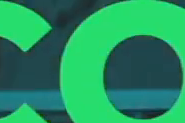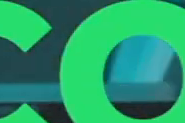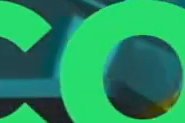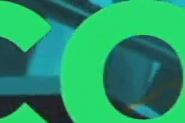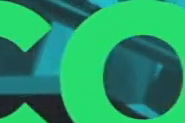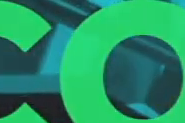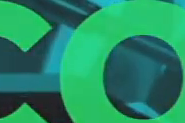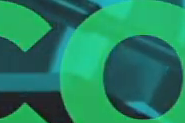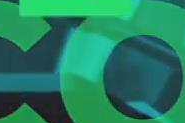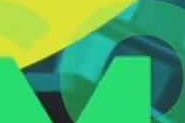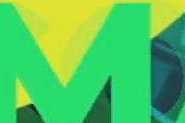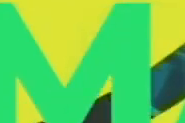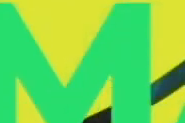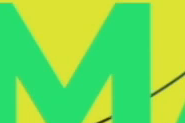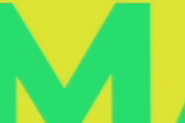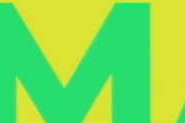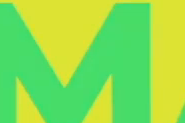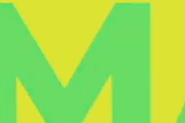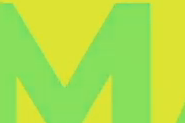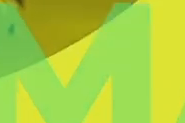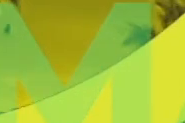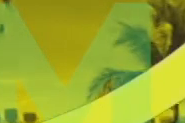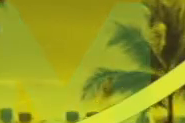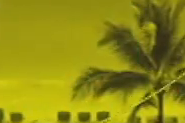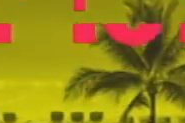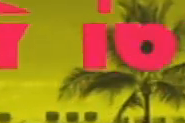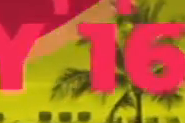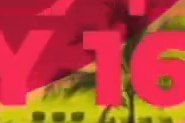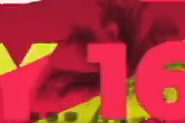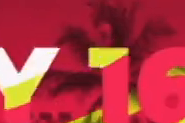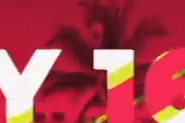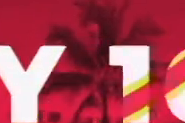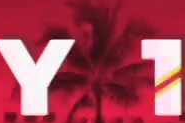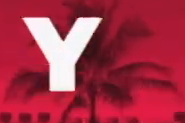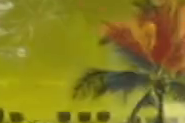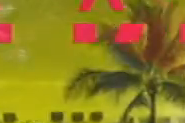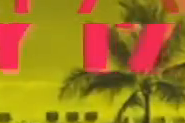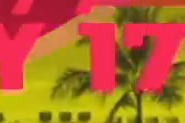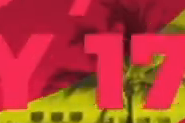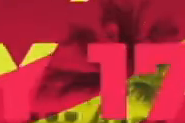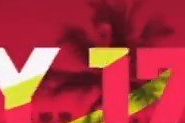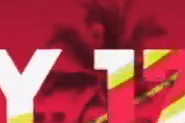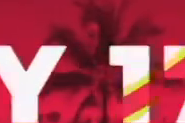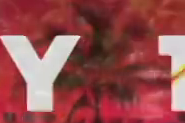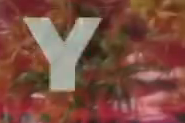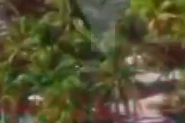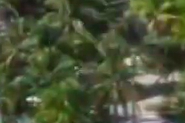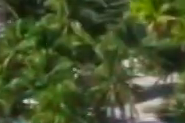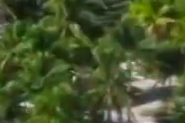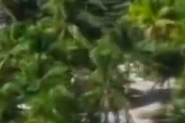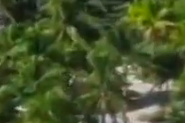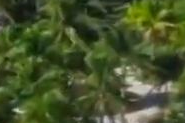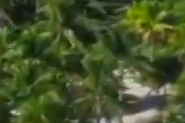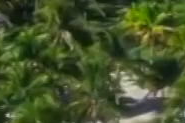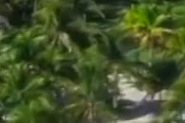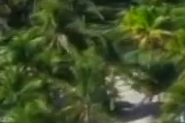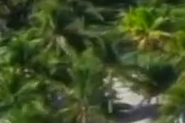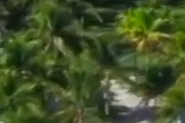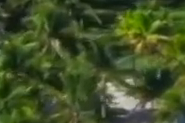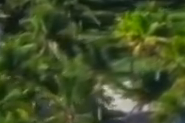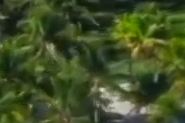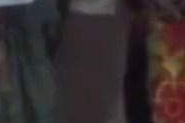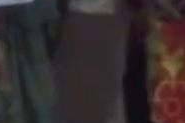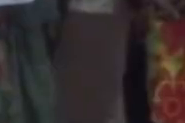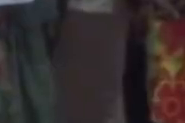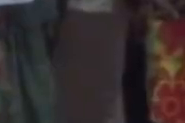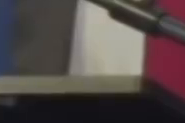Tune in to Live at CARICOM, live from Bahama on Thursday, February 16th and Friday, February 17th at 8:30